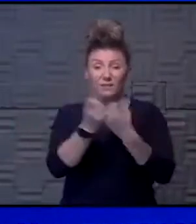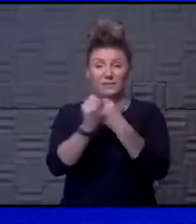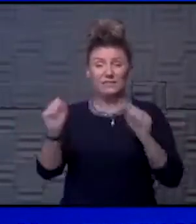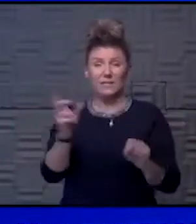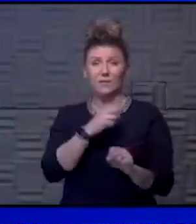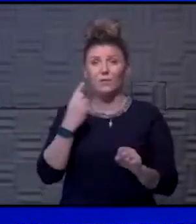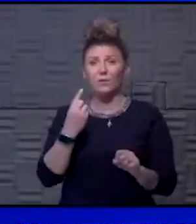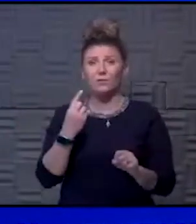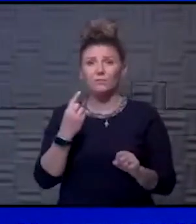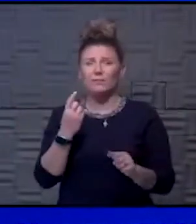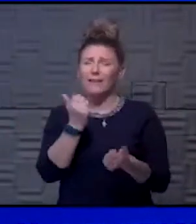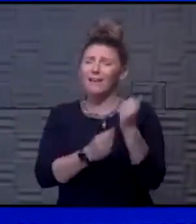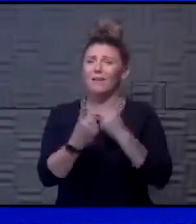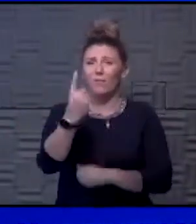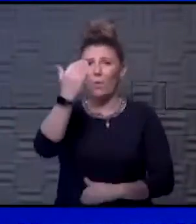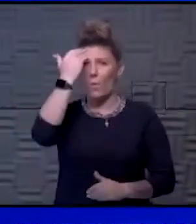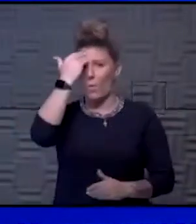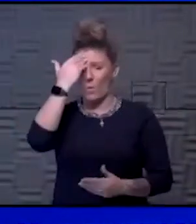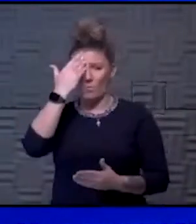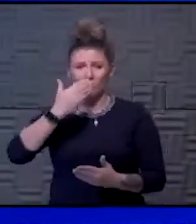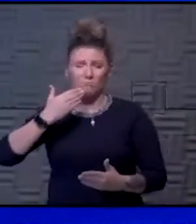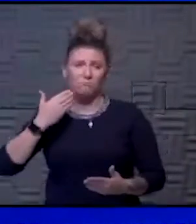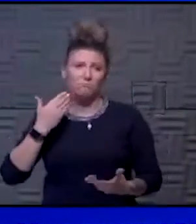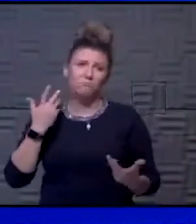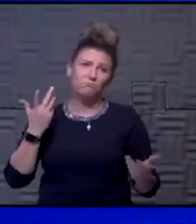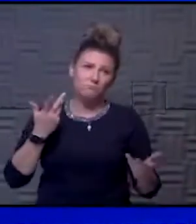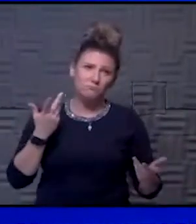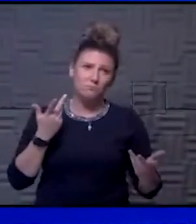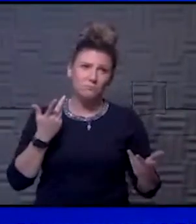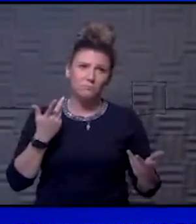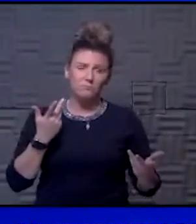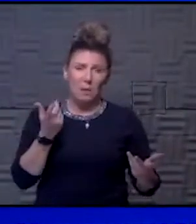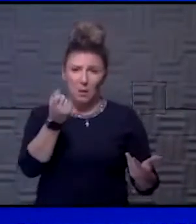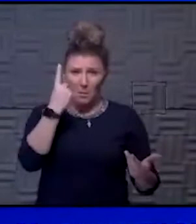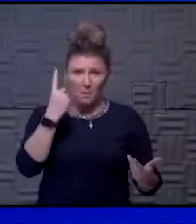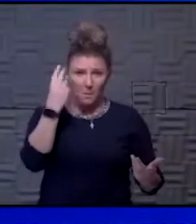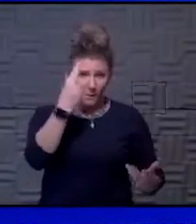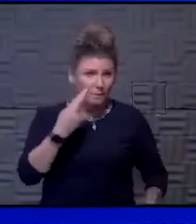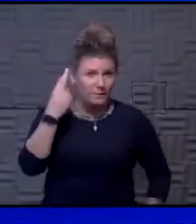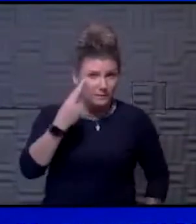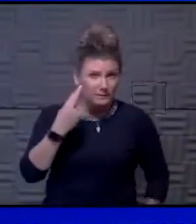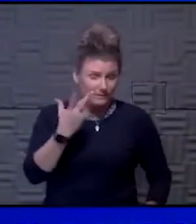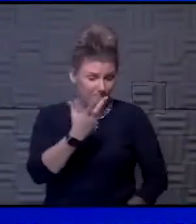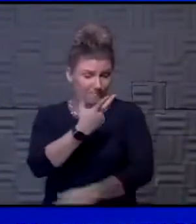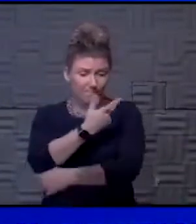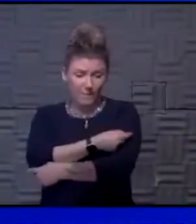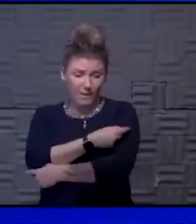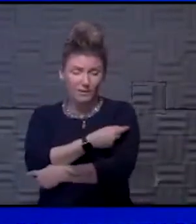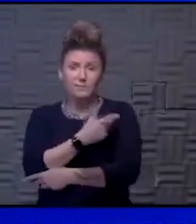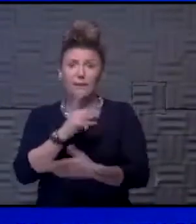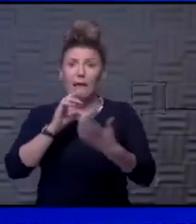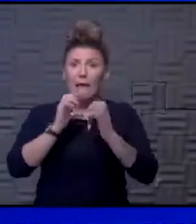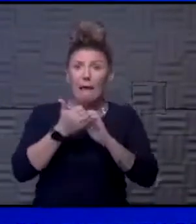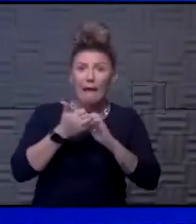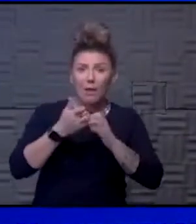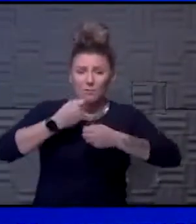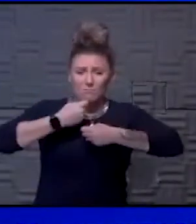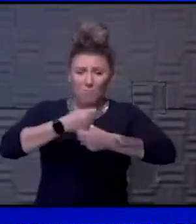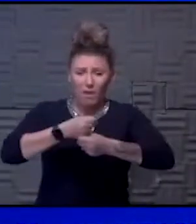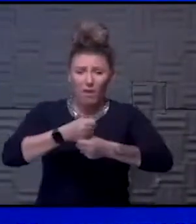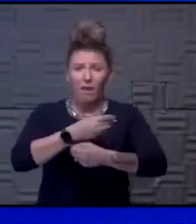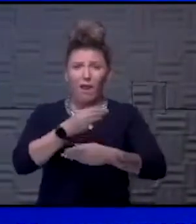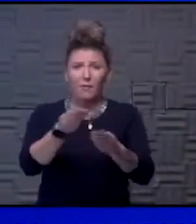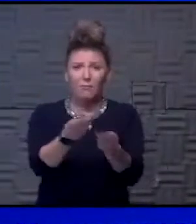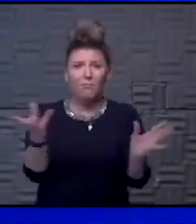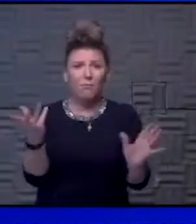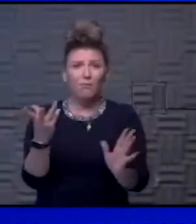that a good portion of the reason that these vaccines got to market, got to arms